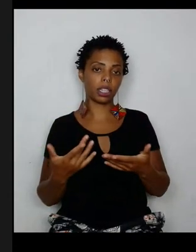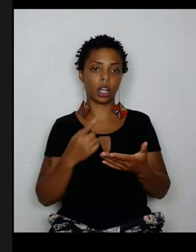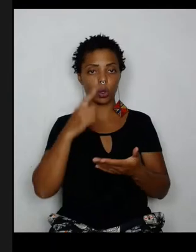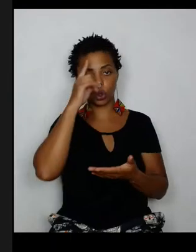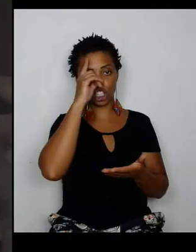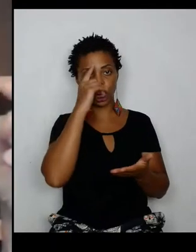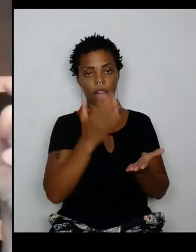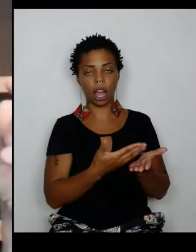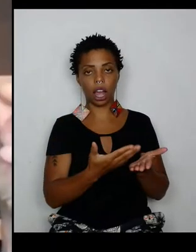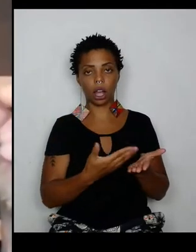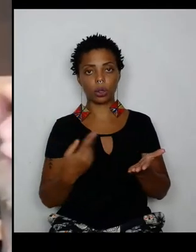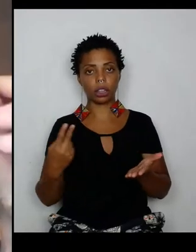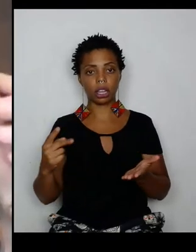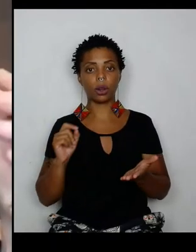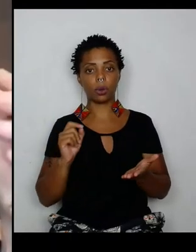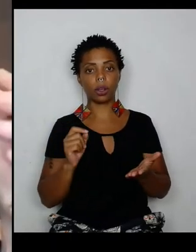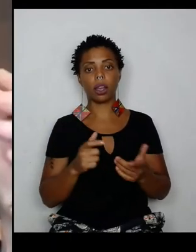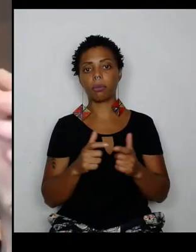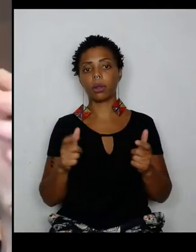um